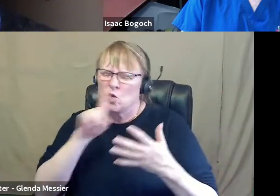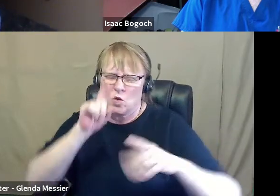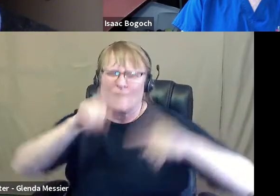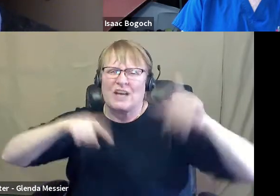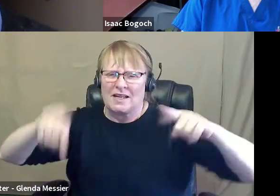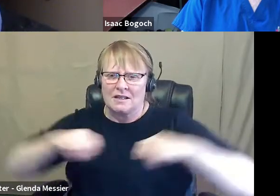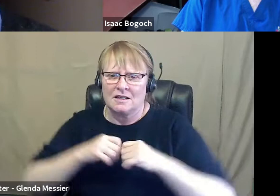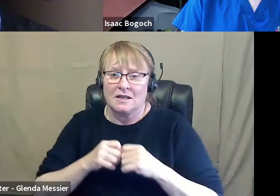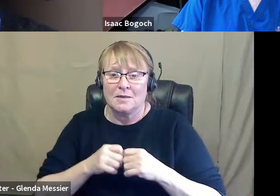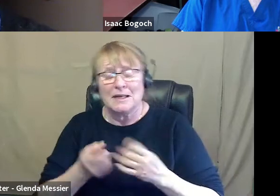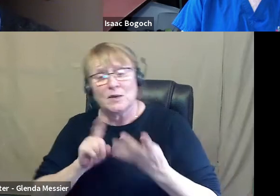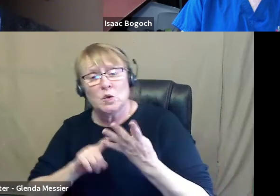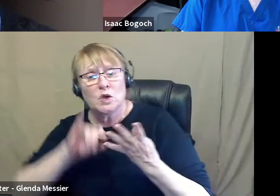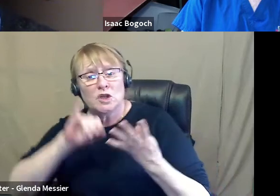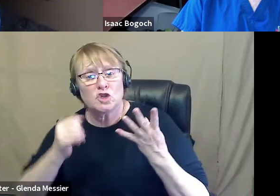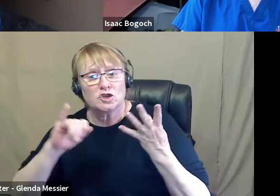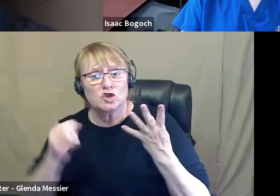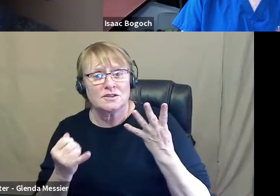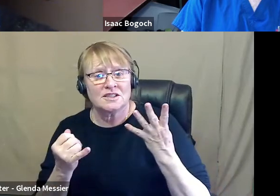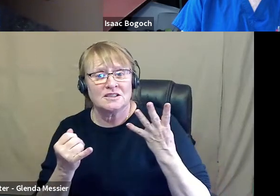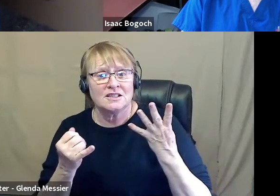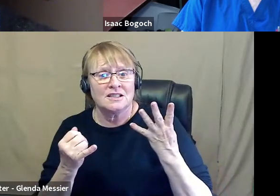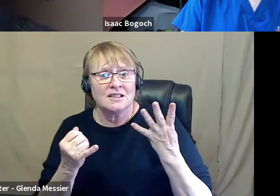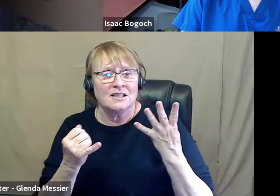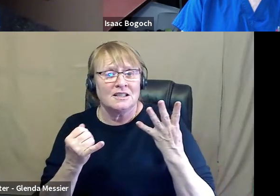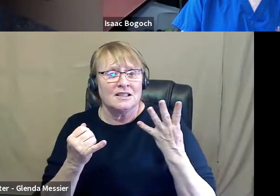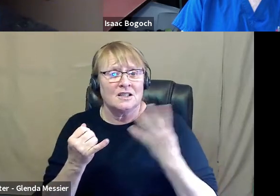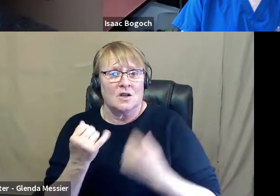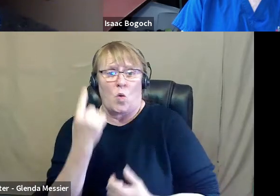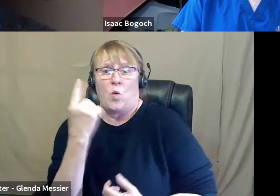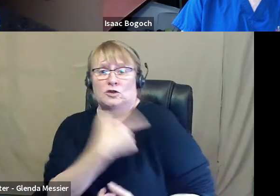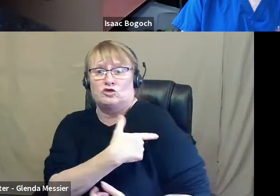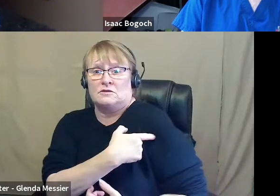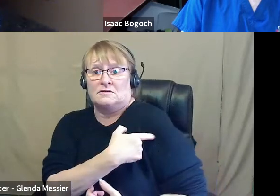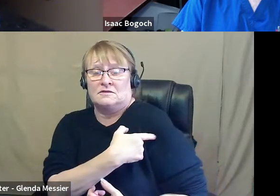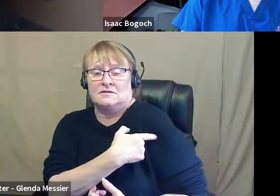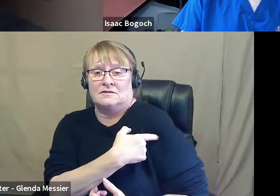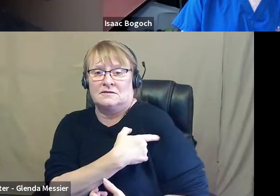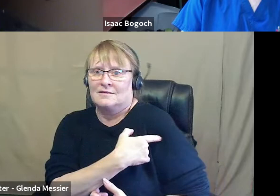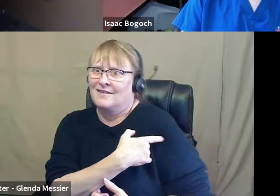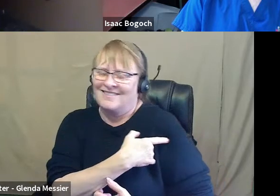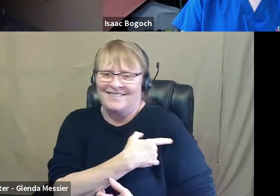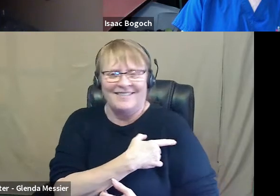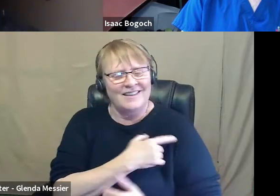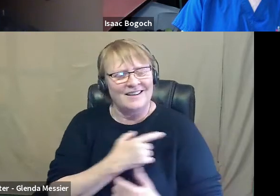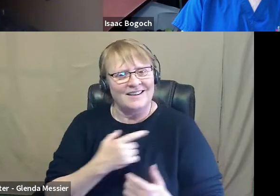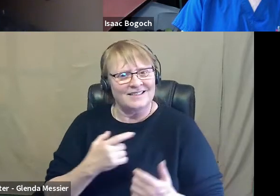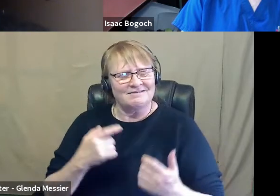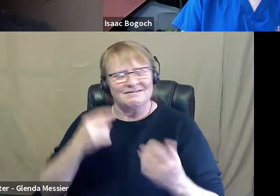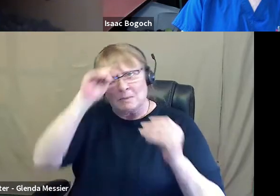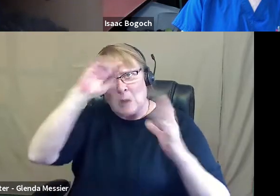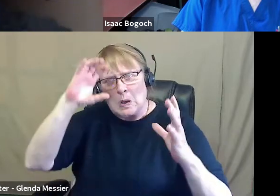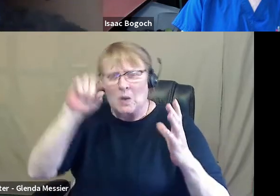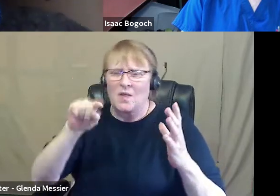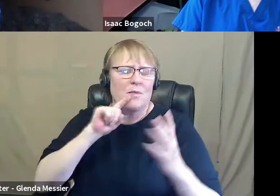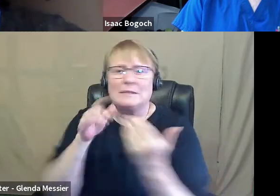makes Johnson & Johnson more quite compelling is it's a single shot, right? And you can imagine the logistics around that are so